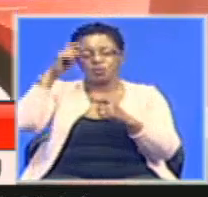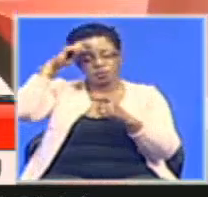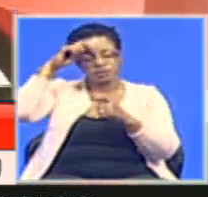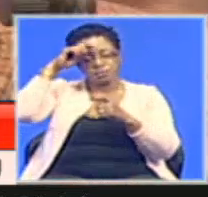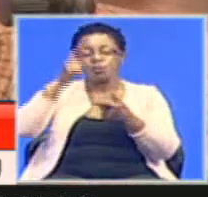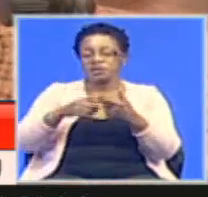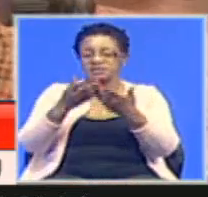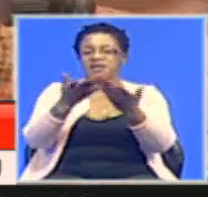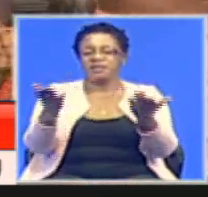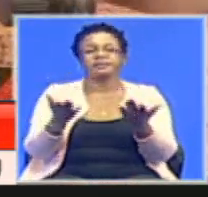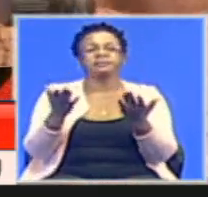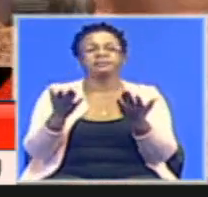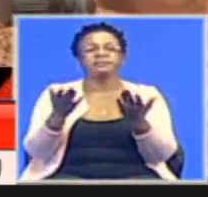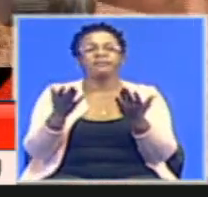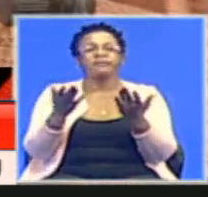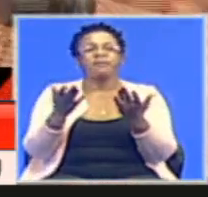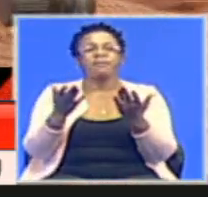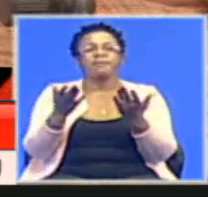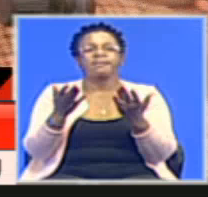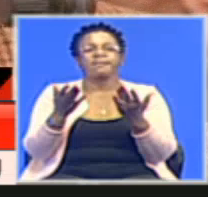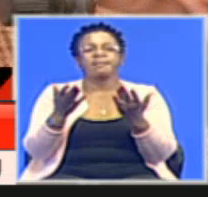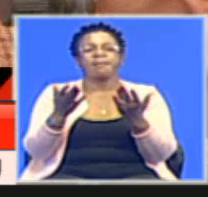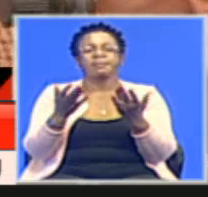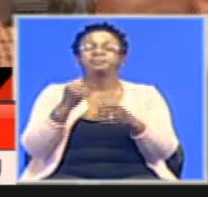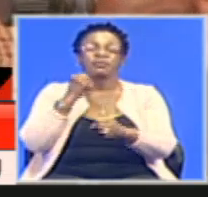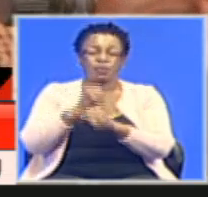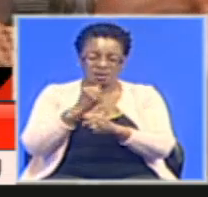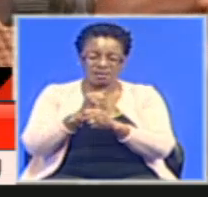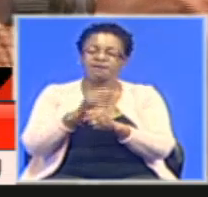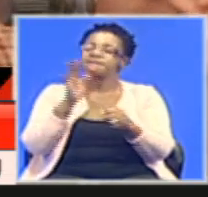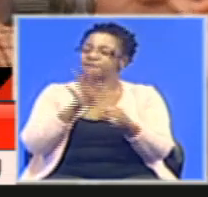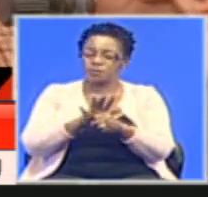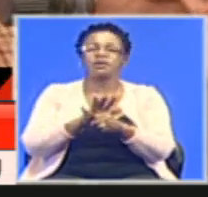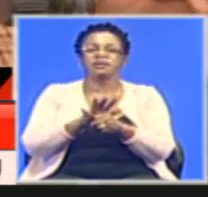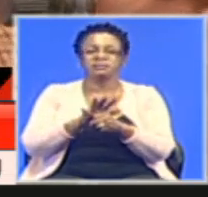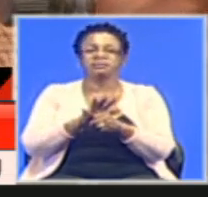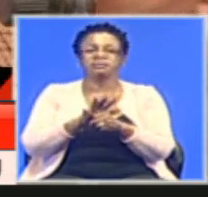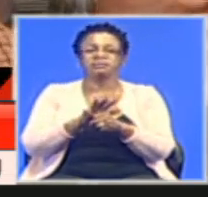him. Kazeni mshipi, tusonge, kazeni mingi. Kazeni mshipi.